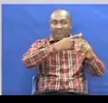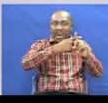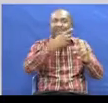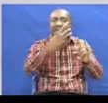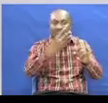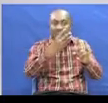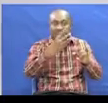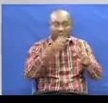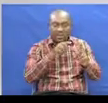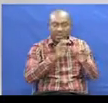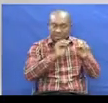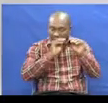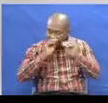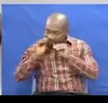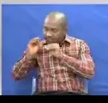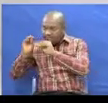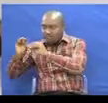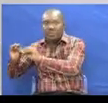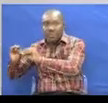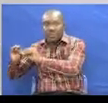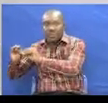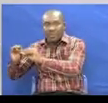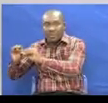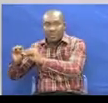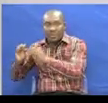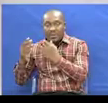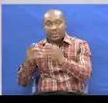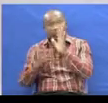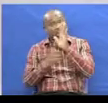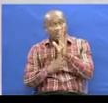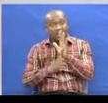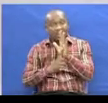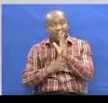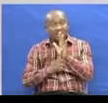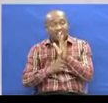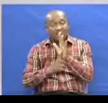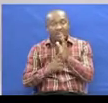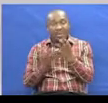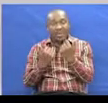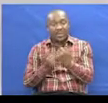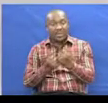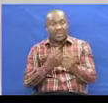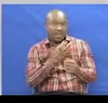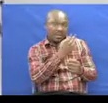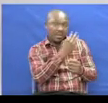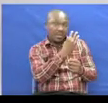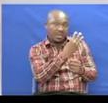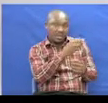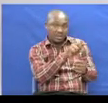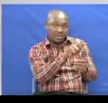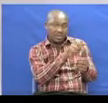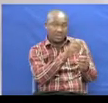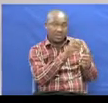x. So to be equal to 6, because 3 is going to another